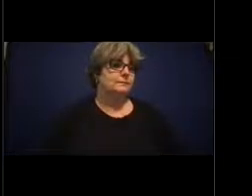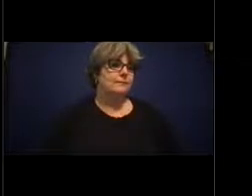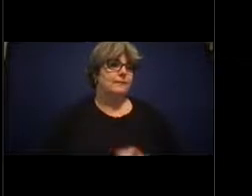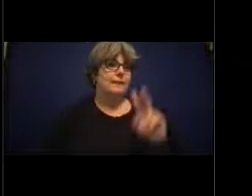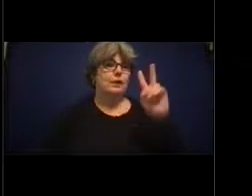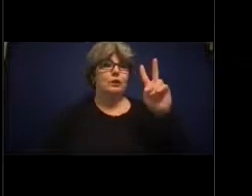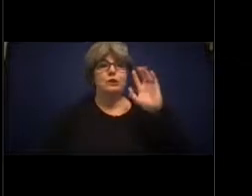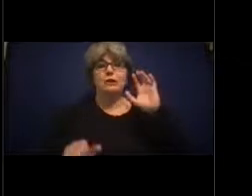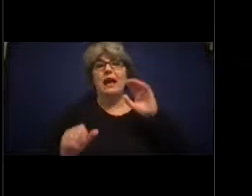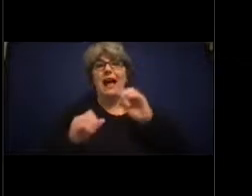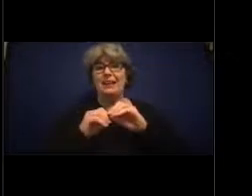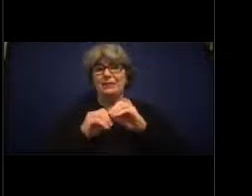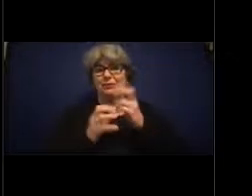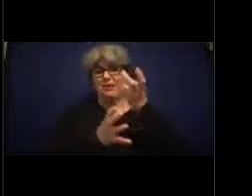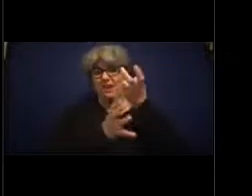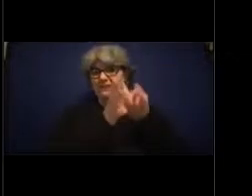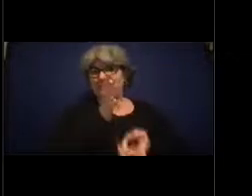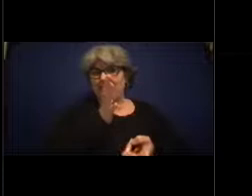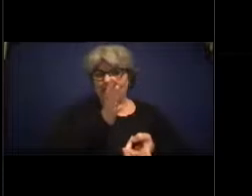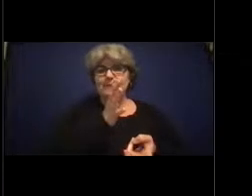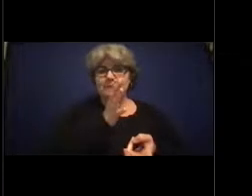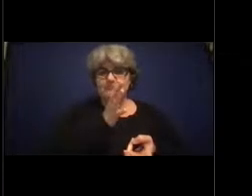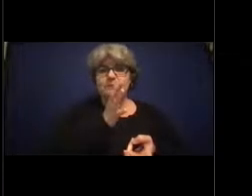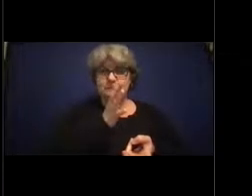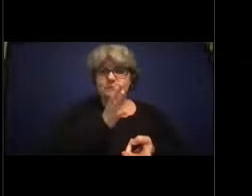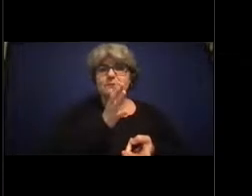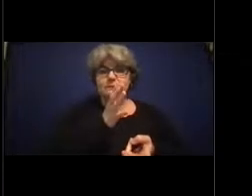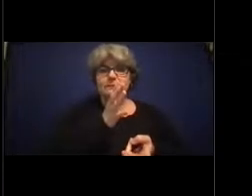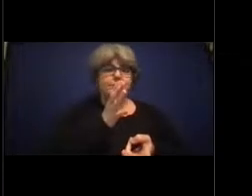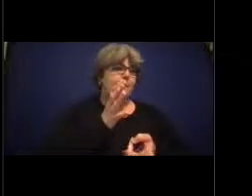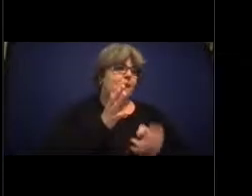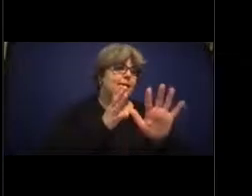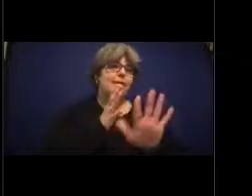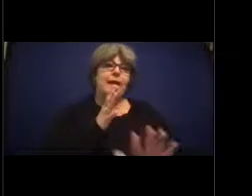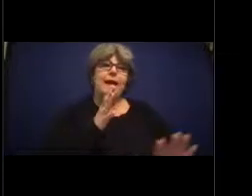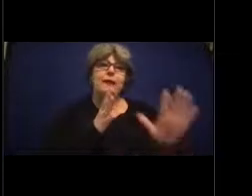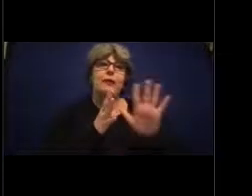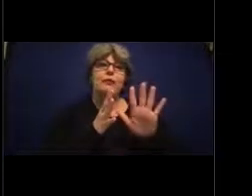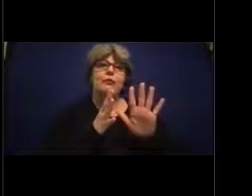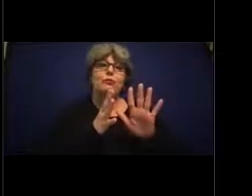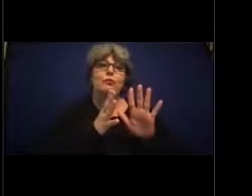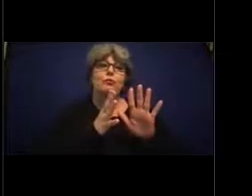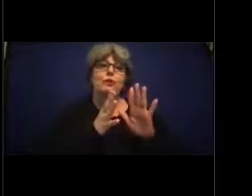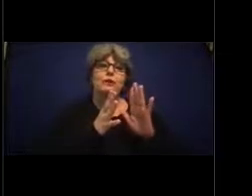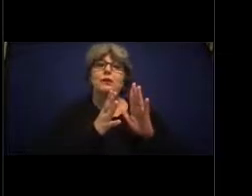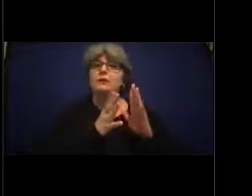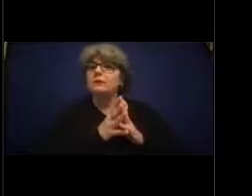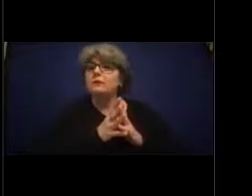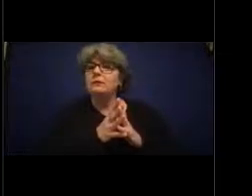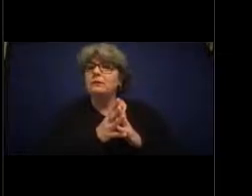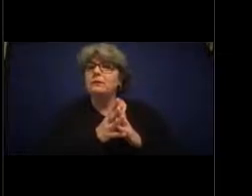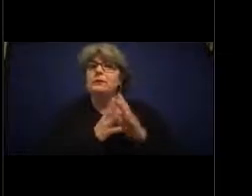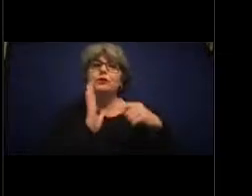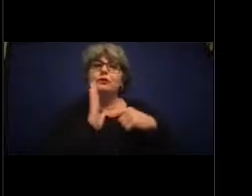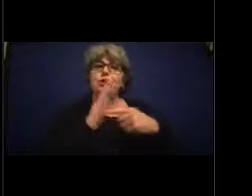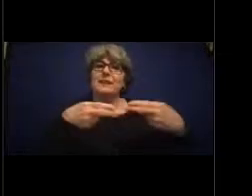a lot of diving in that habitat, and it's known for its super lush kelp forest. So if we can move to the next